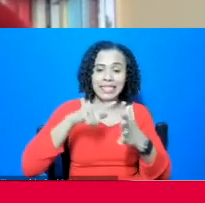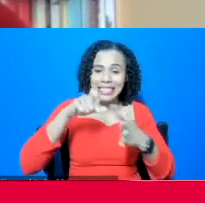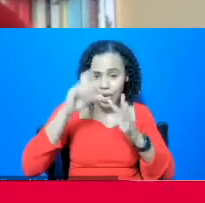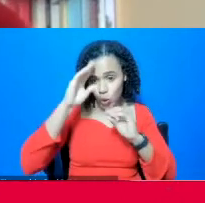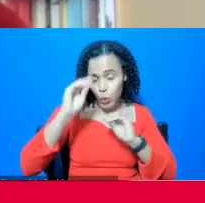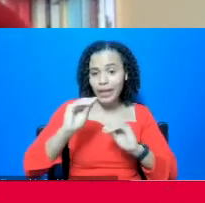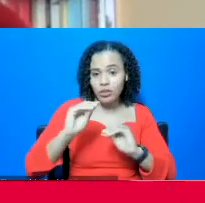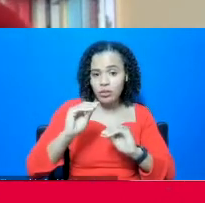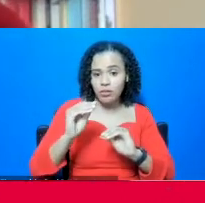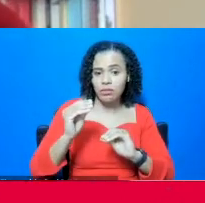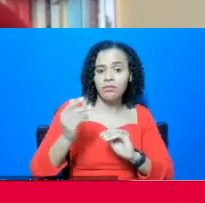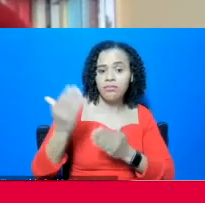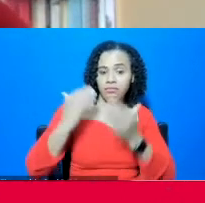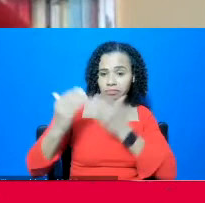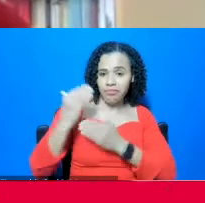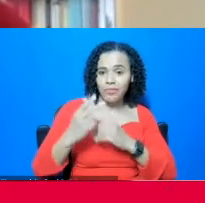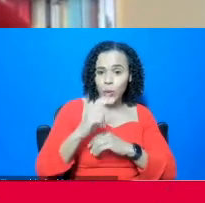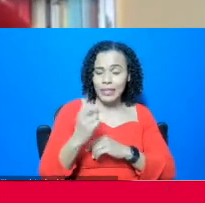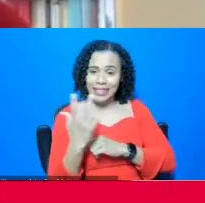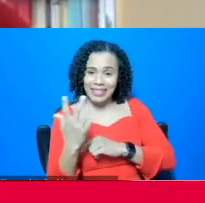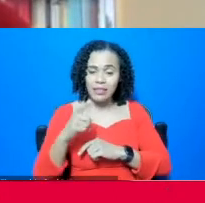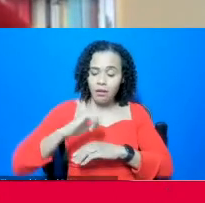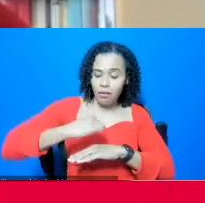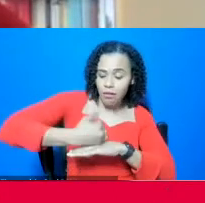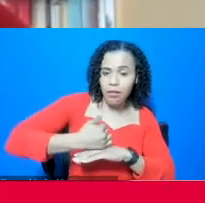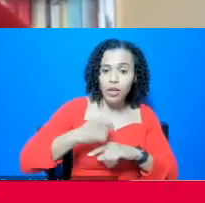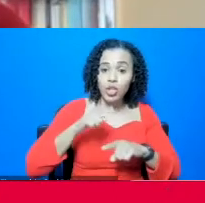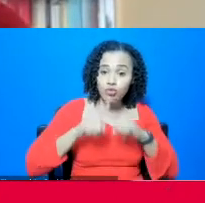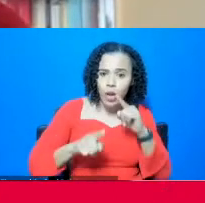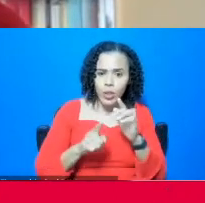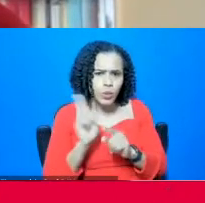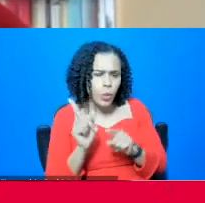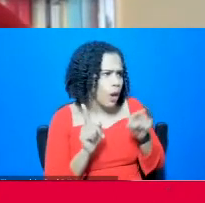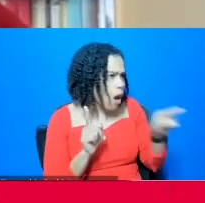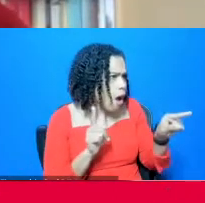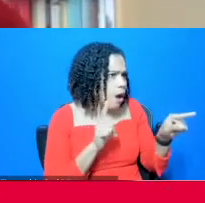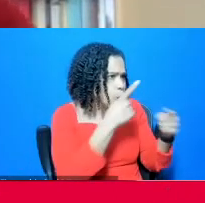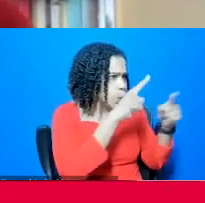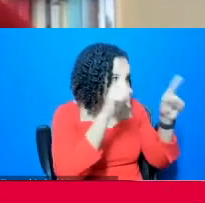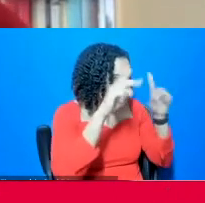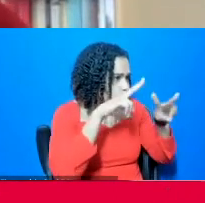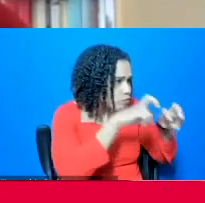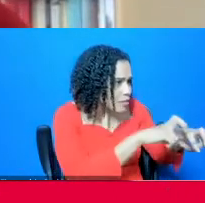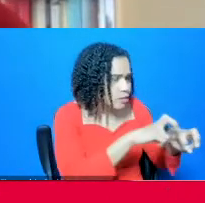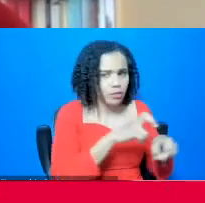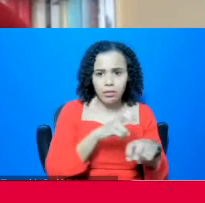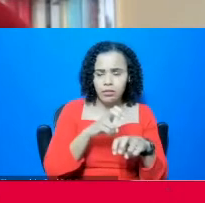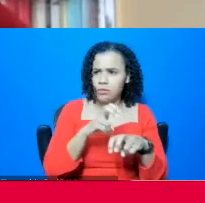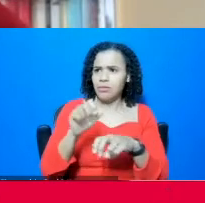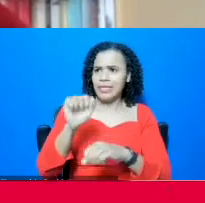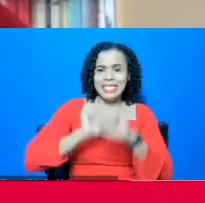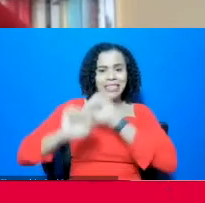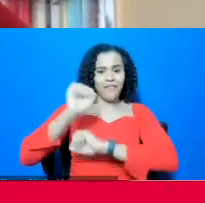nonprofit organization that seeks to completely dismantle the links that exist between university research, the defense industry,